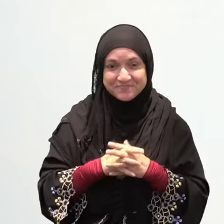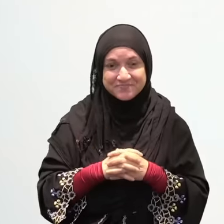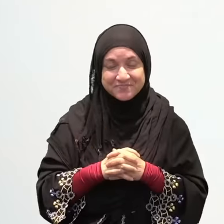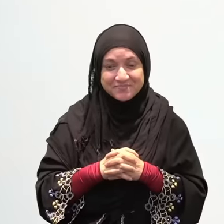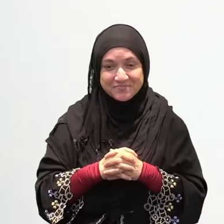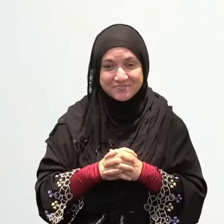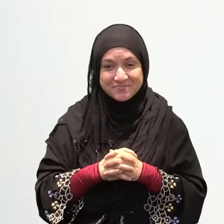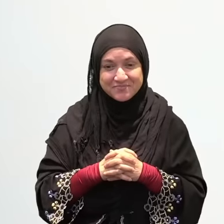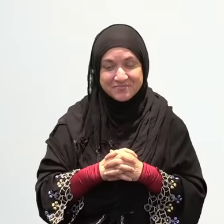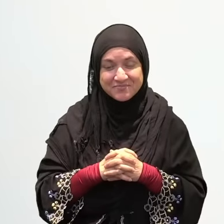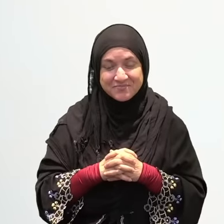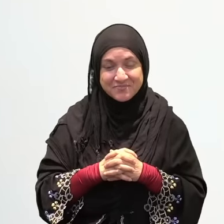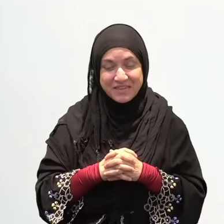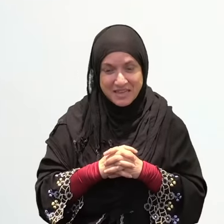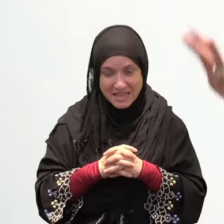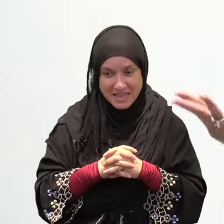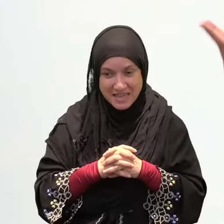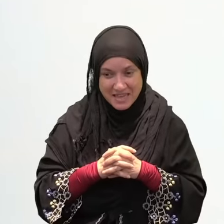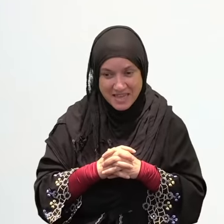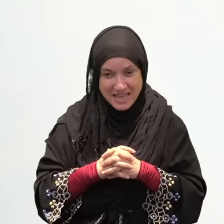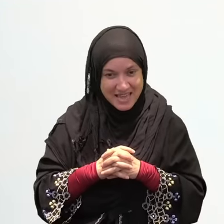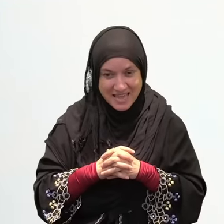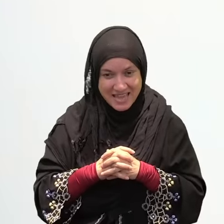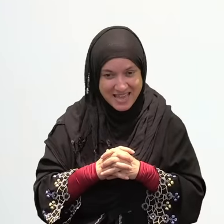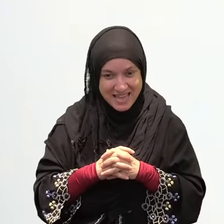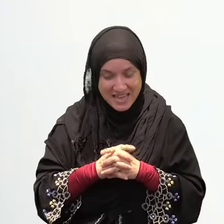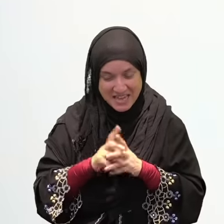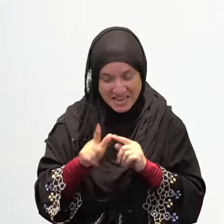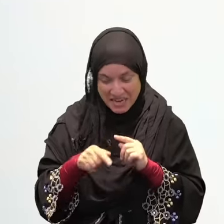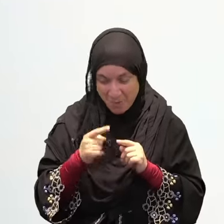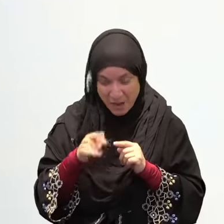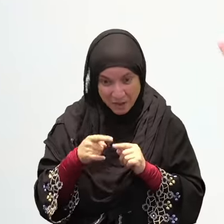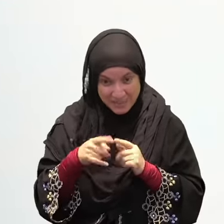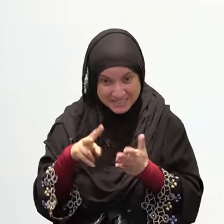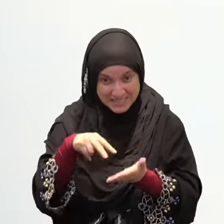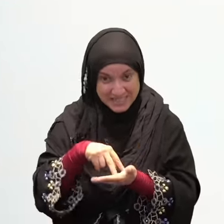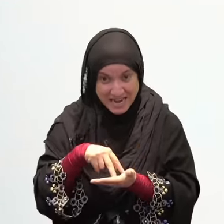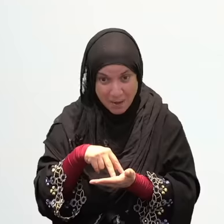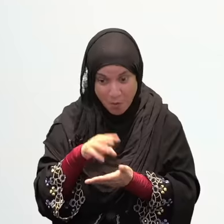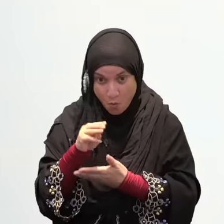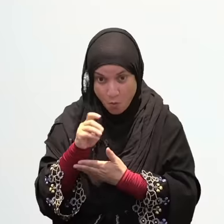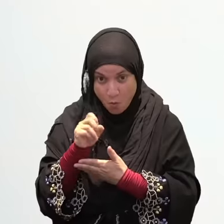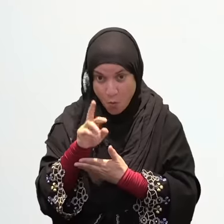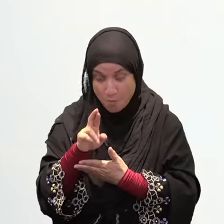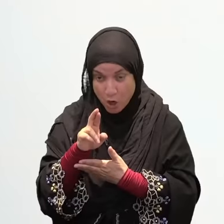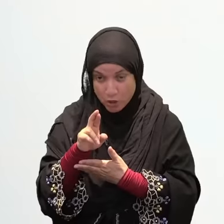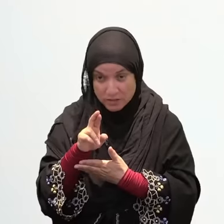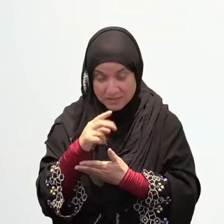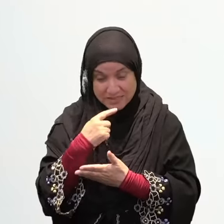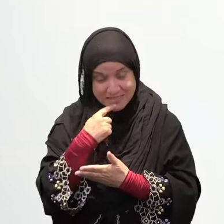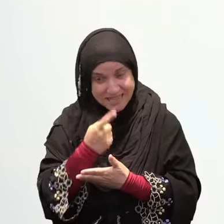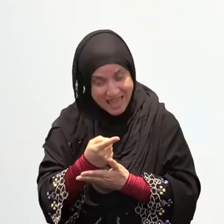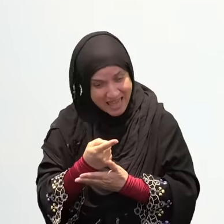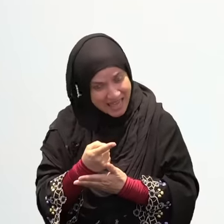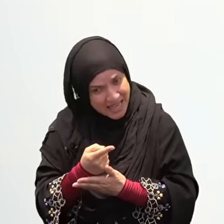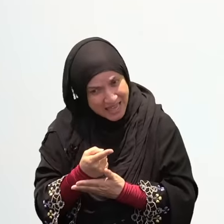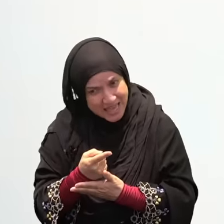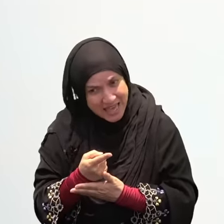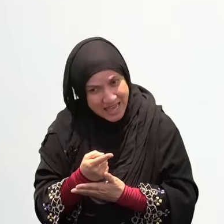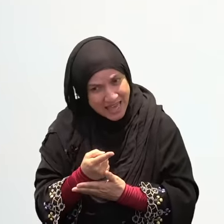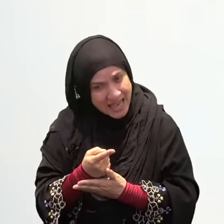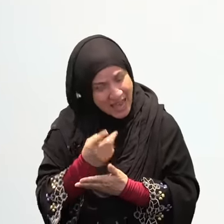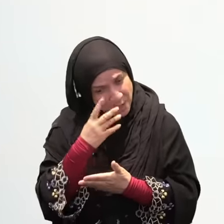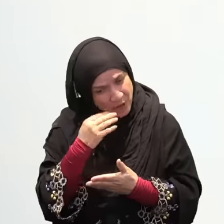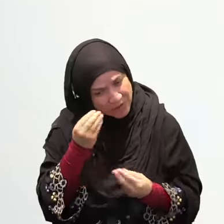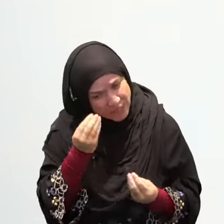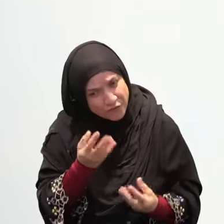you just said. Literally, three half-truths that are more dangerous than full lies. Because a